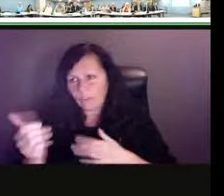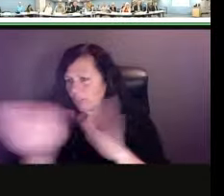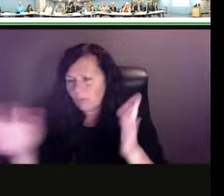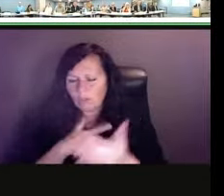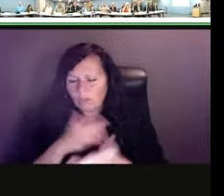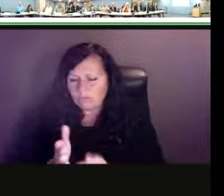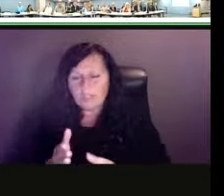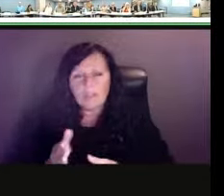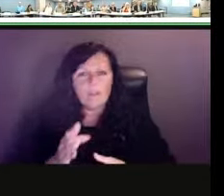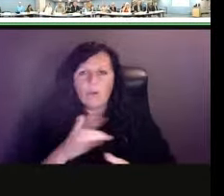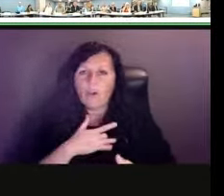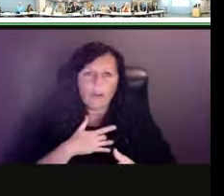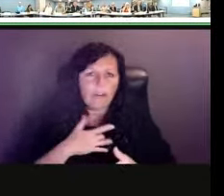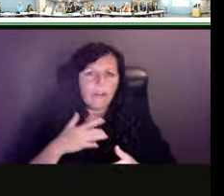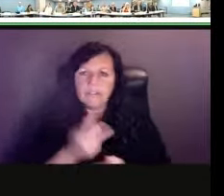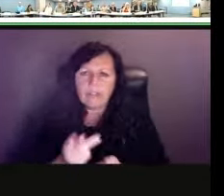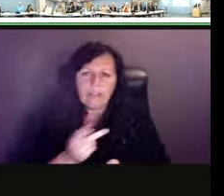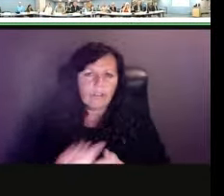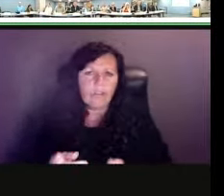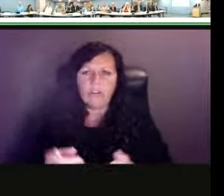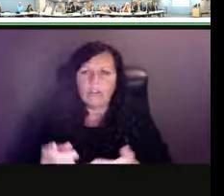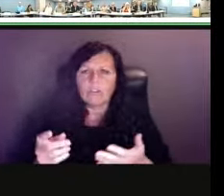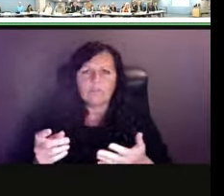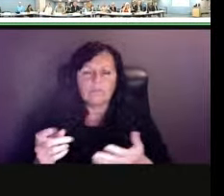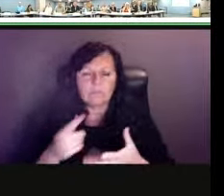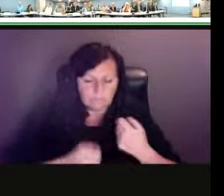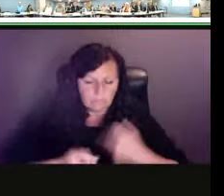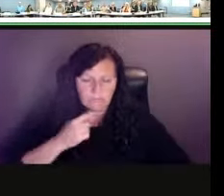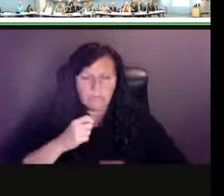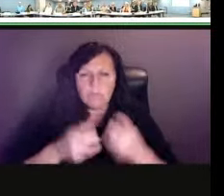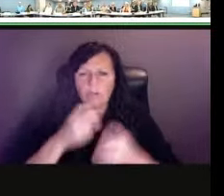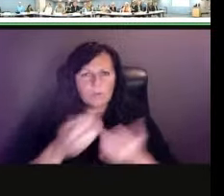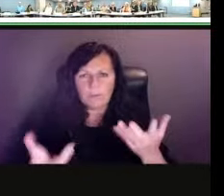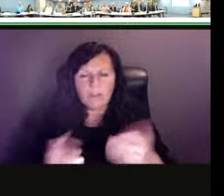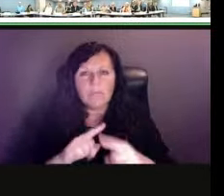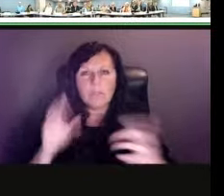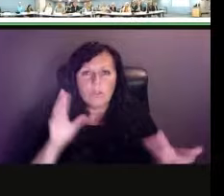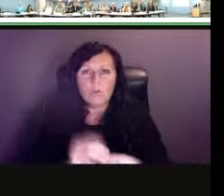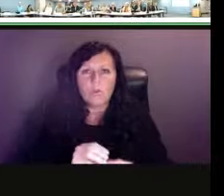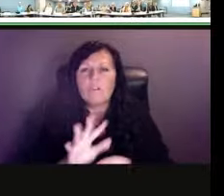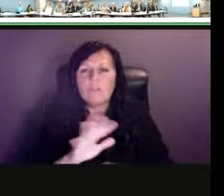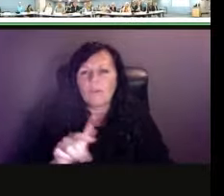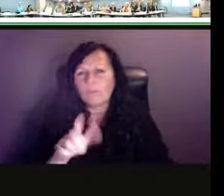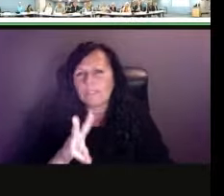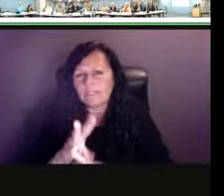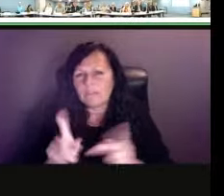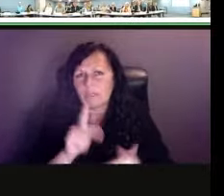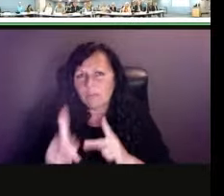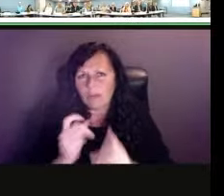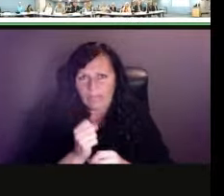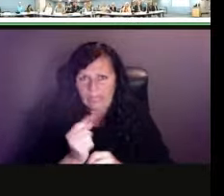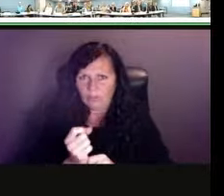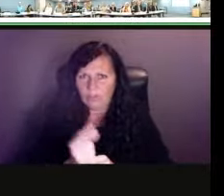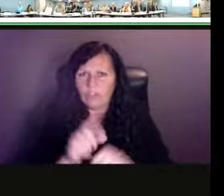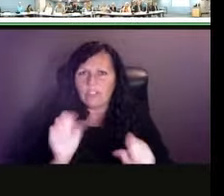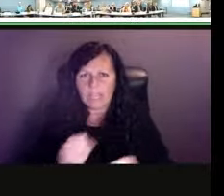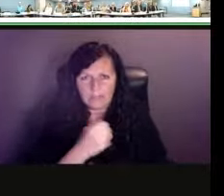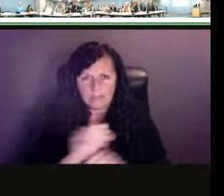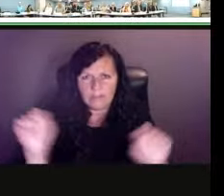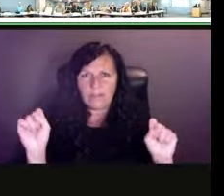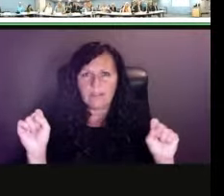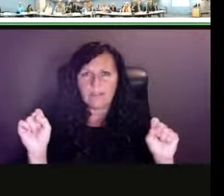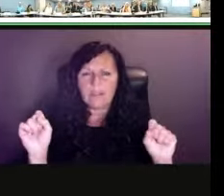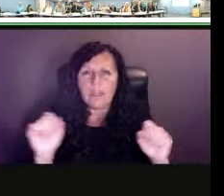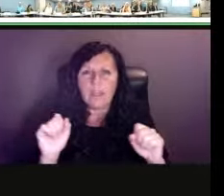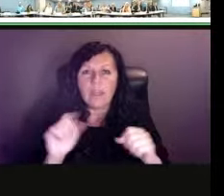plumbing problems, electrical problems like that. But about 26 a year that we're able to resuscitate. And when we say save, we